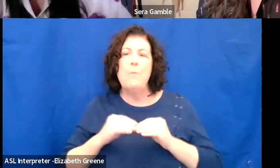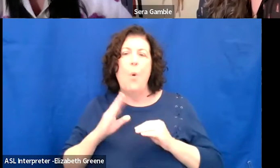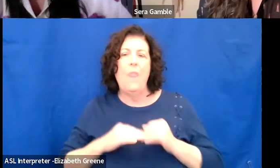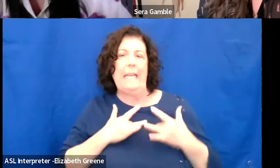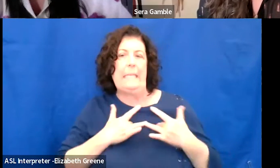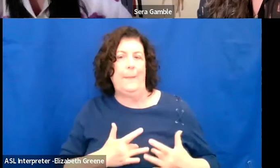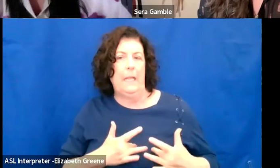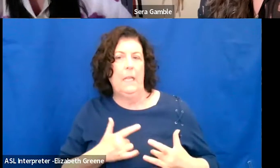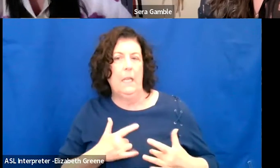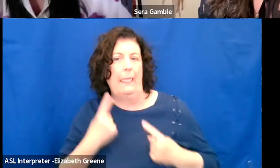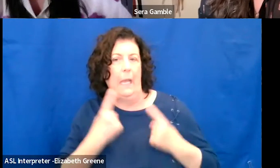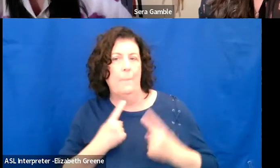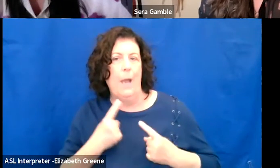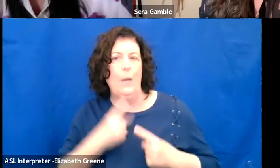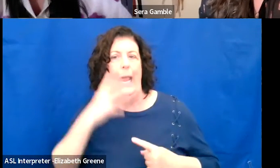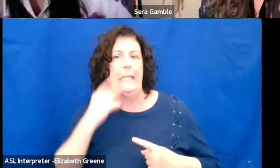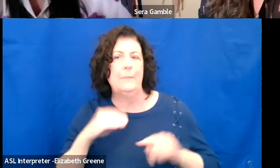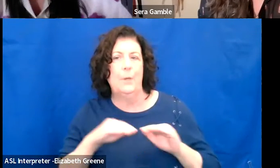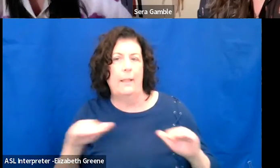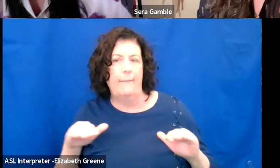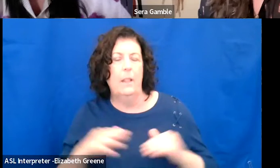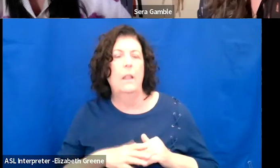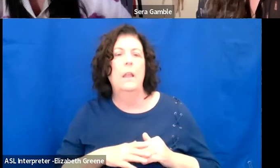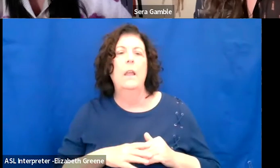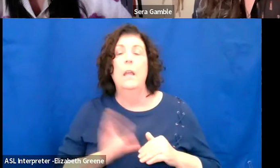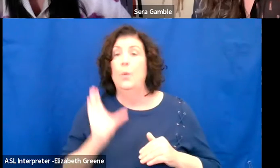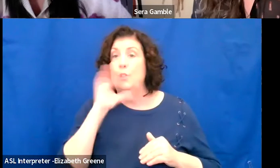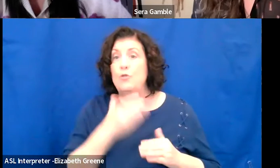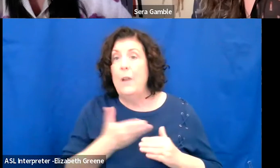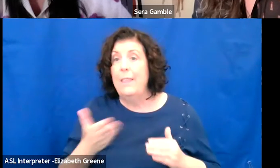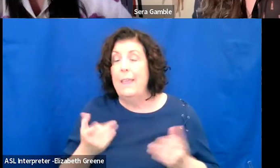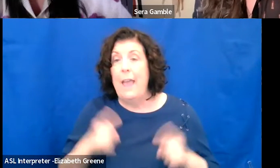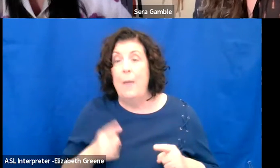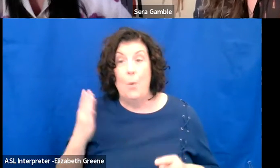because, you know, the strange thing that happened, because